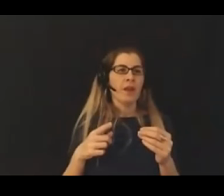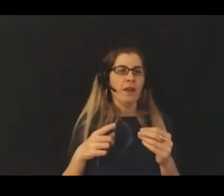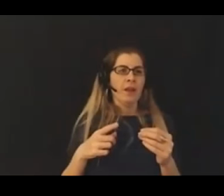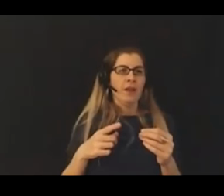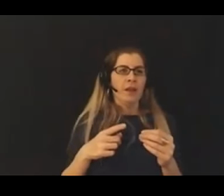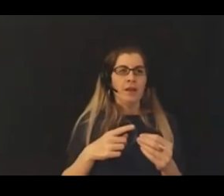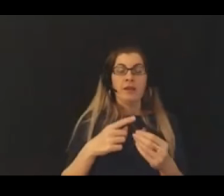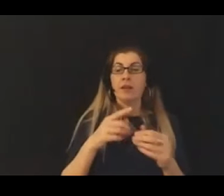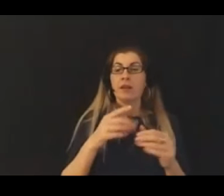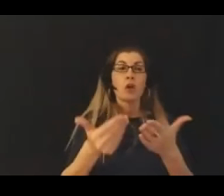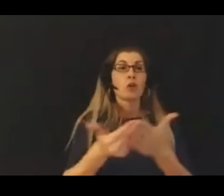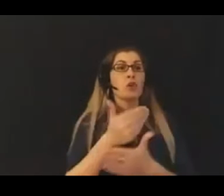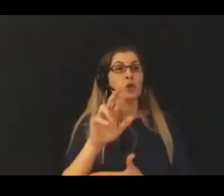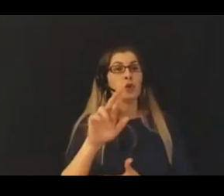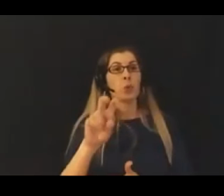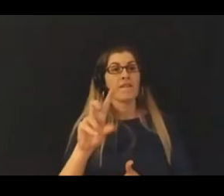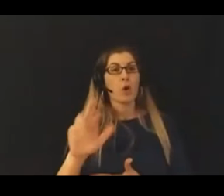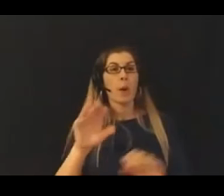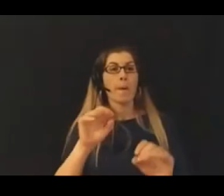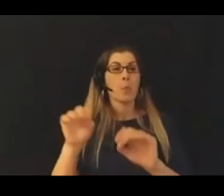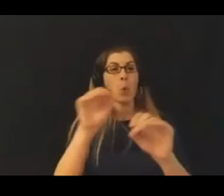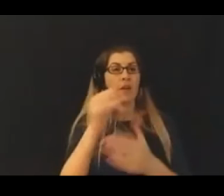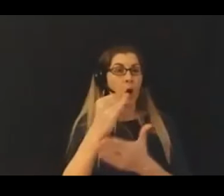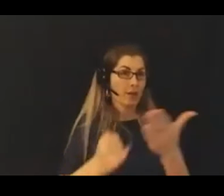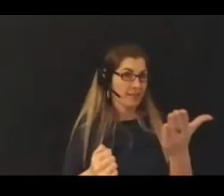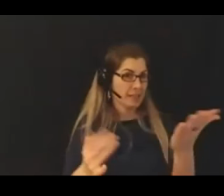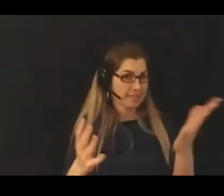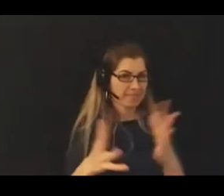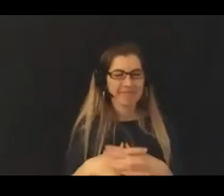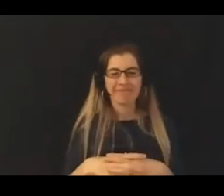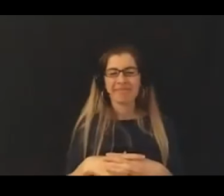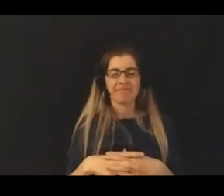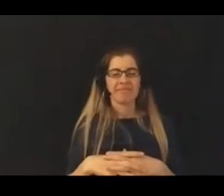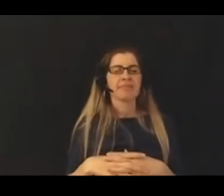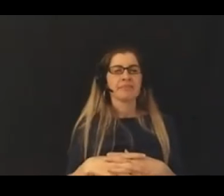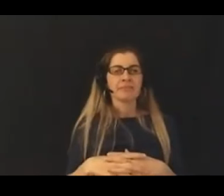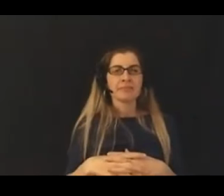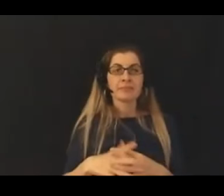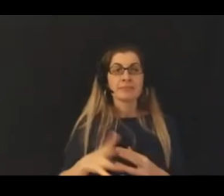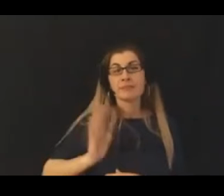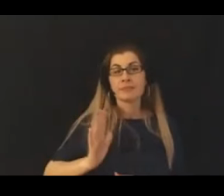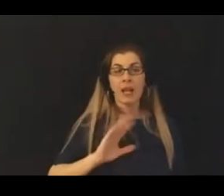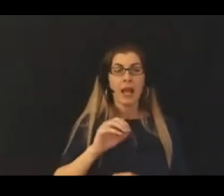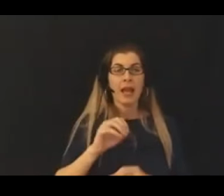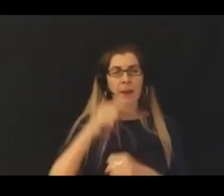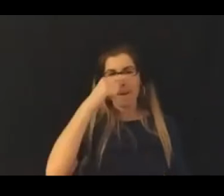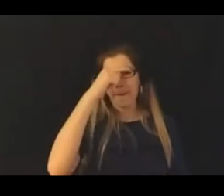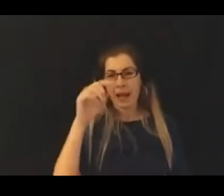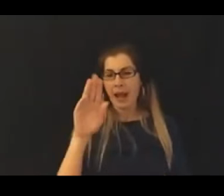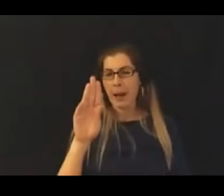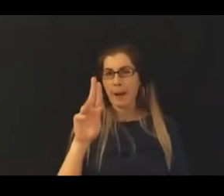New River Moving Arts and how we came to be. So I have been in the Blacksburg, Virginia